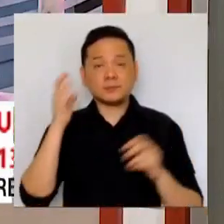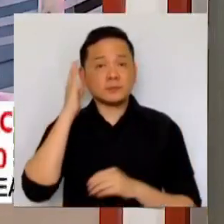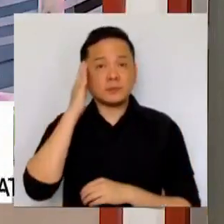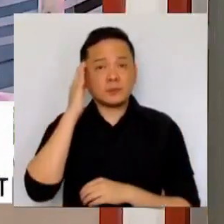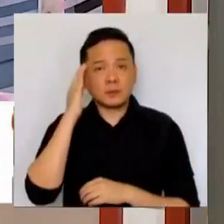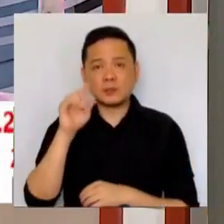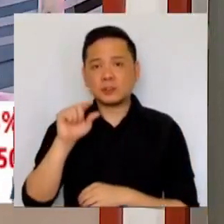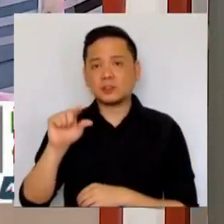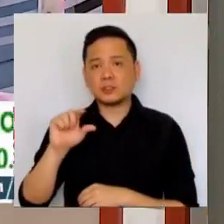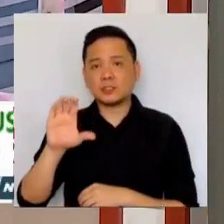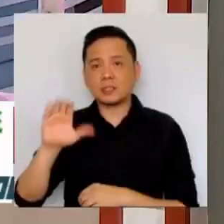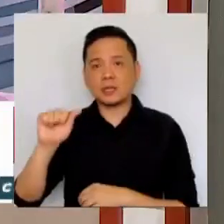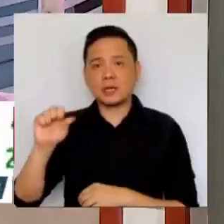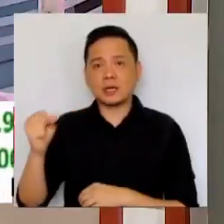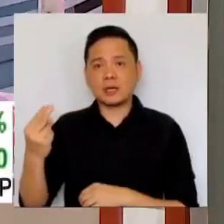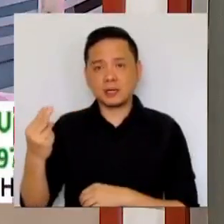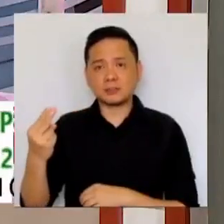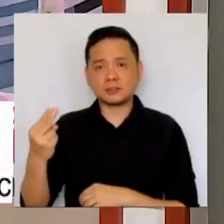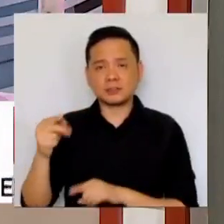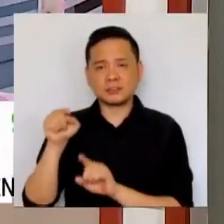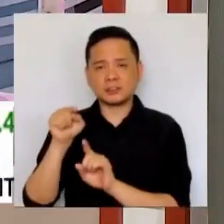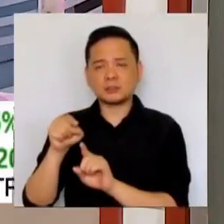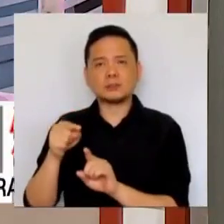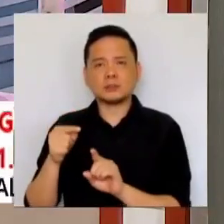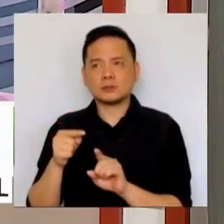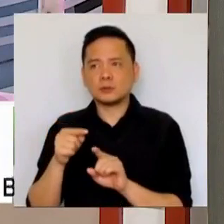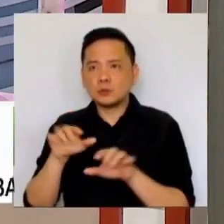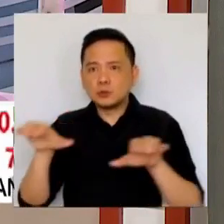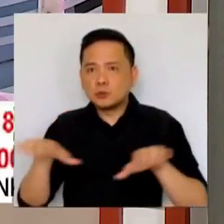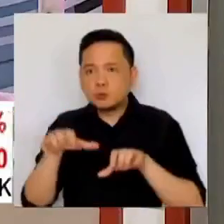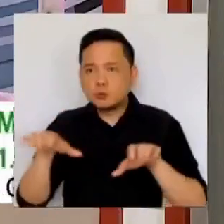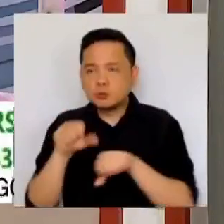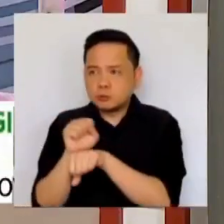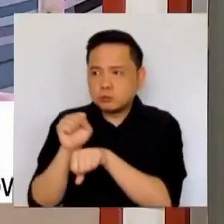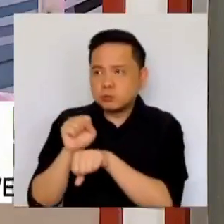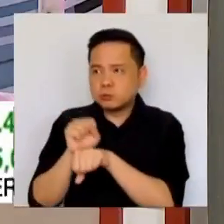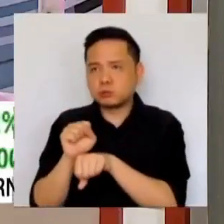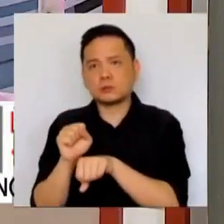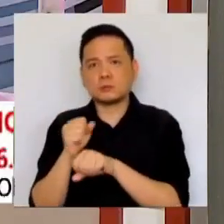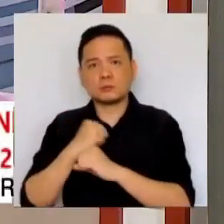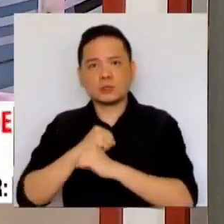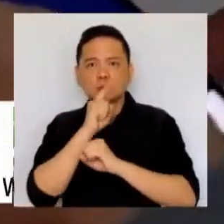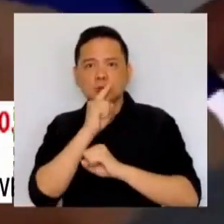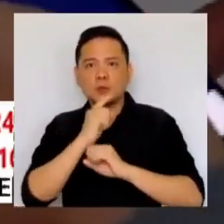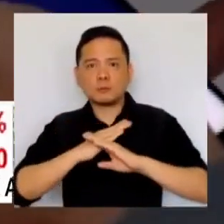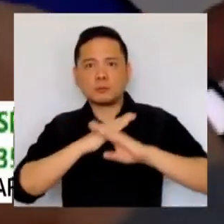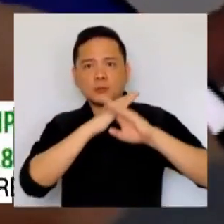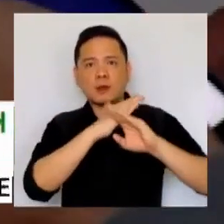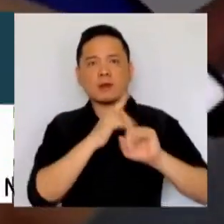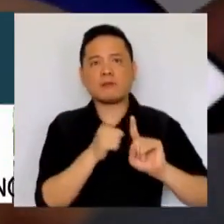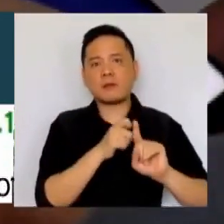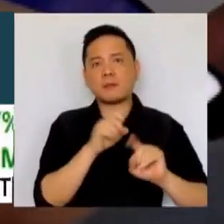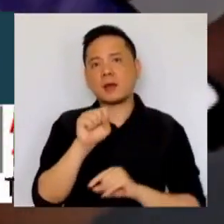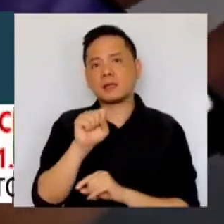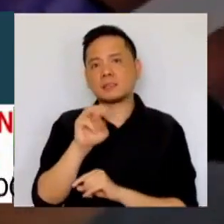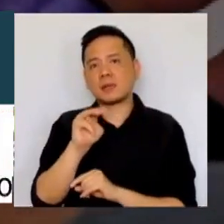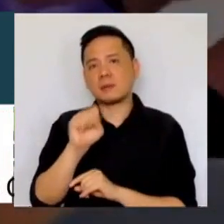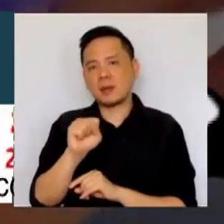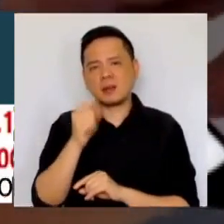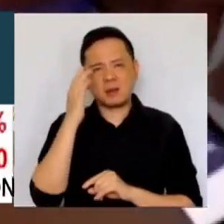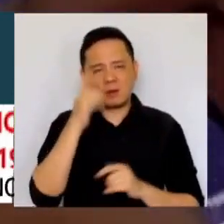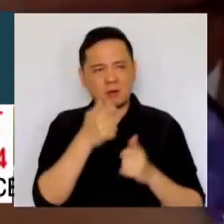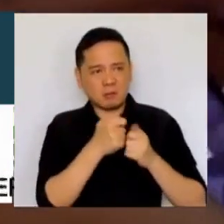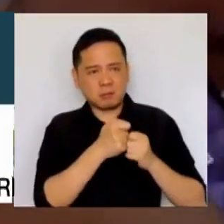it's ramping up efforts to protect consumers from smishing scams. GCash, along with Union Bank, were found to be among the